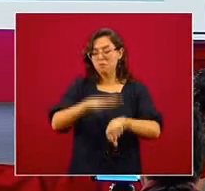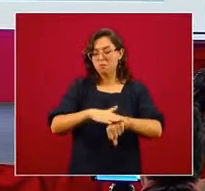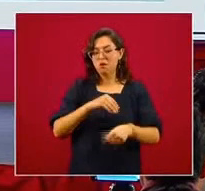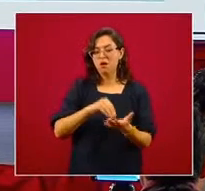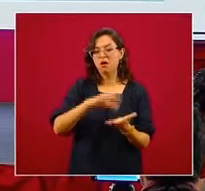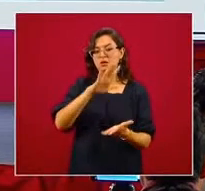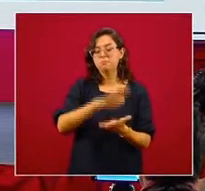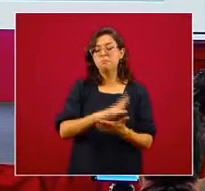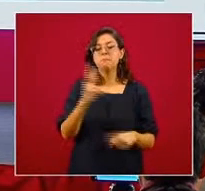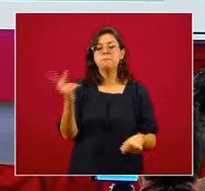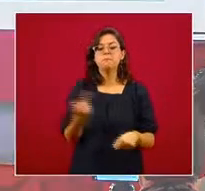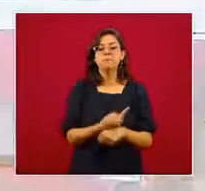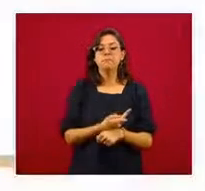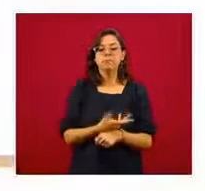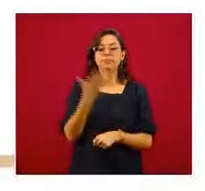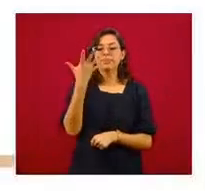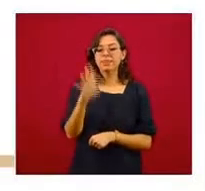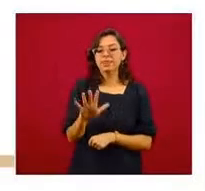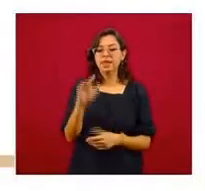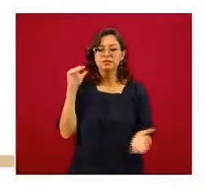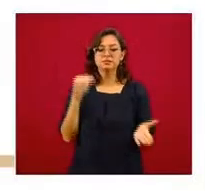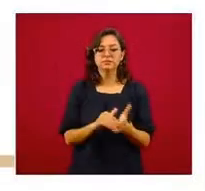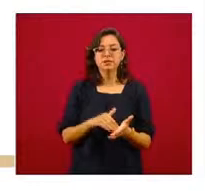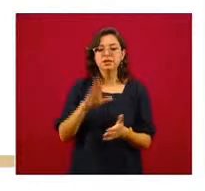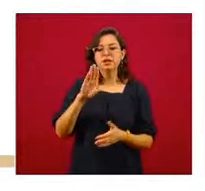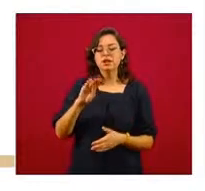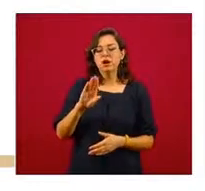97%, which means that